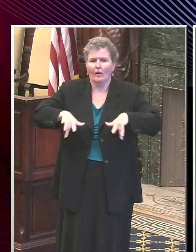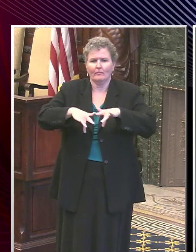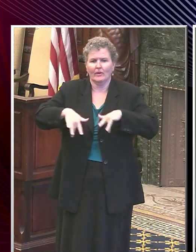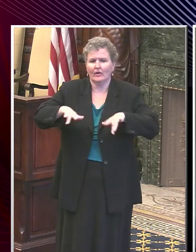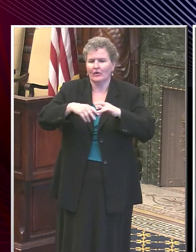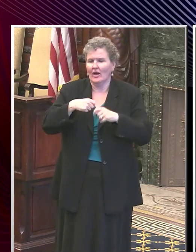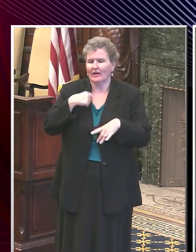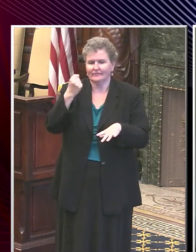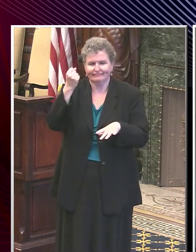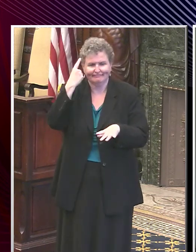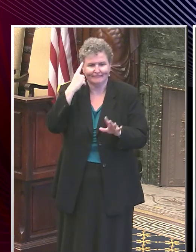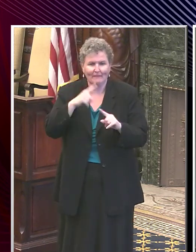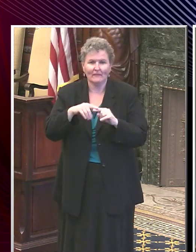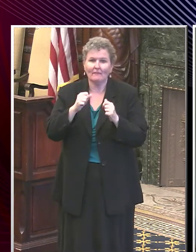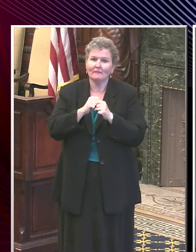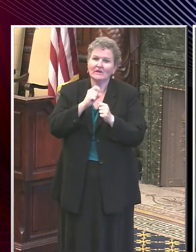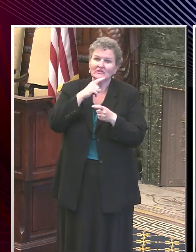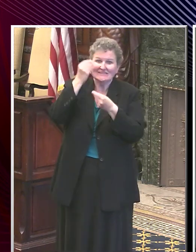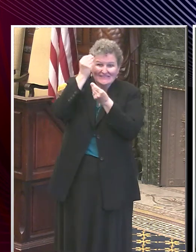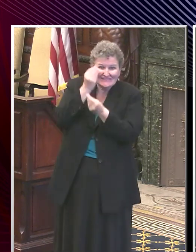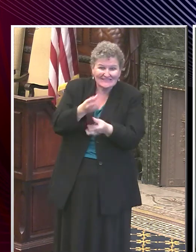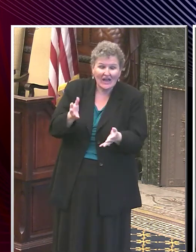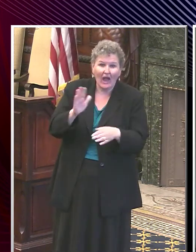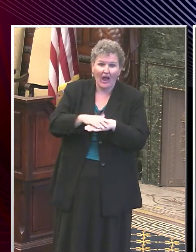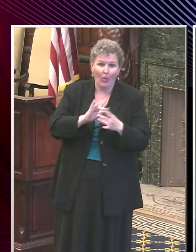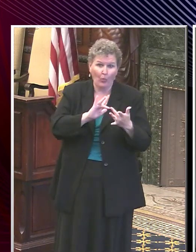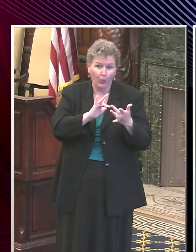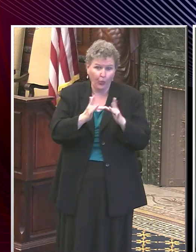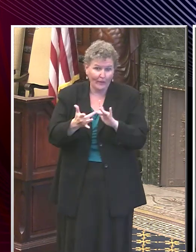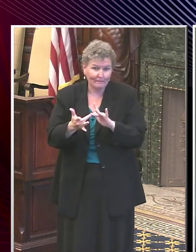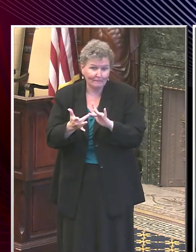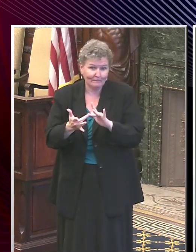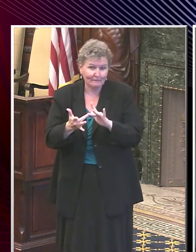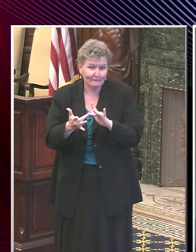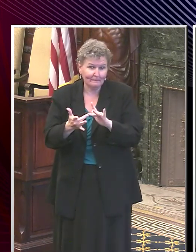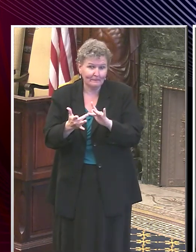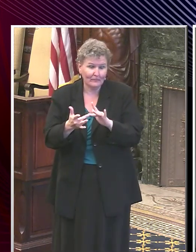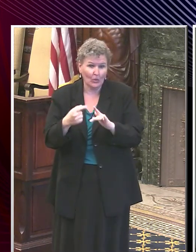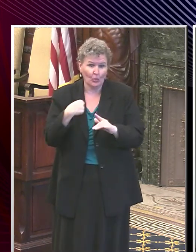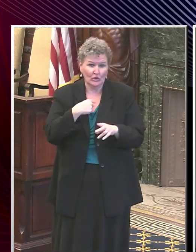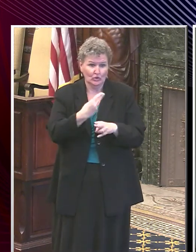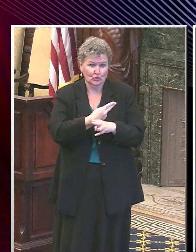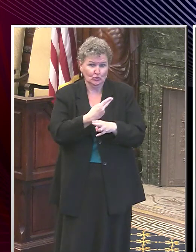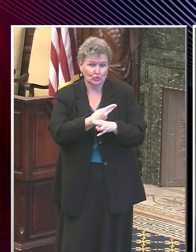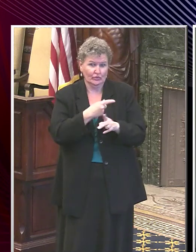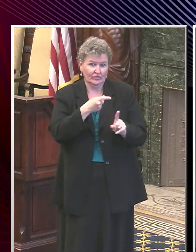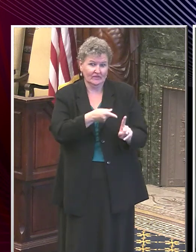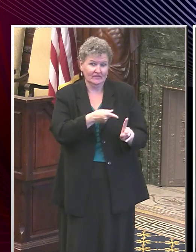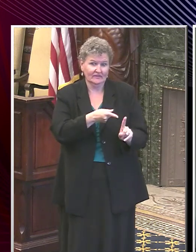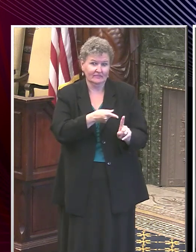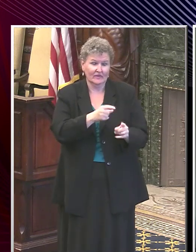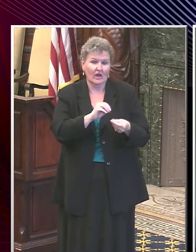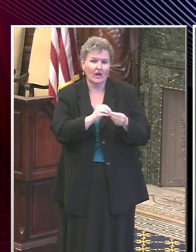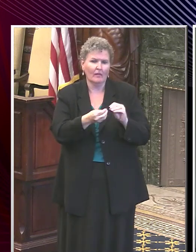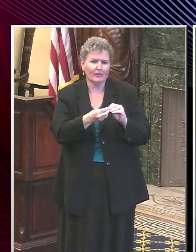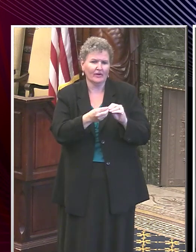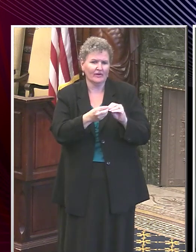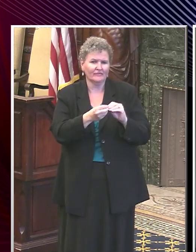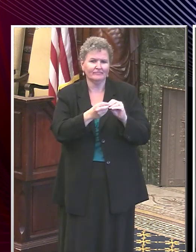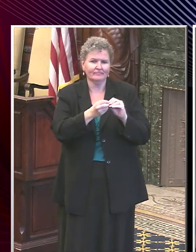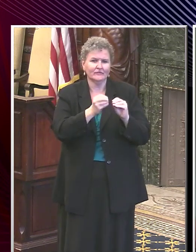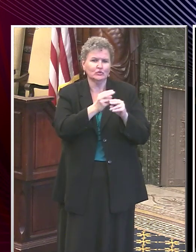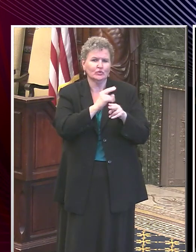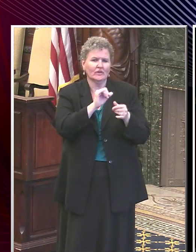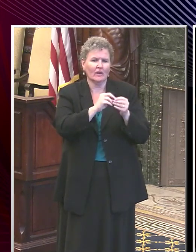website of the exchanges that our contact tracing staff will be using, so that you can look for that number. If you see that number, it's the health